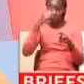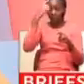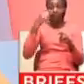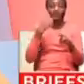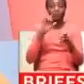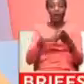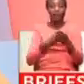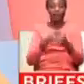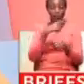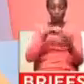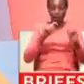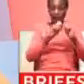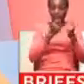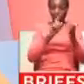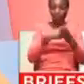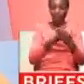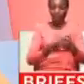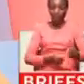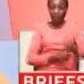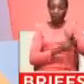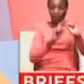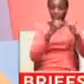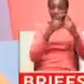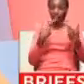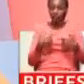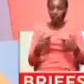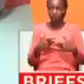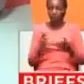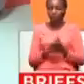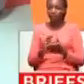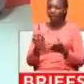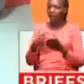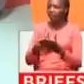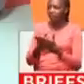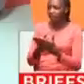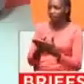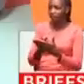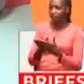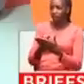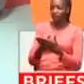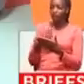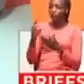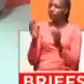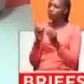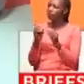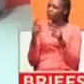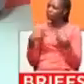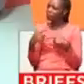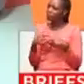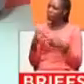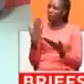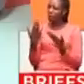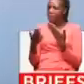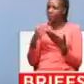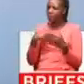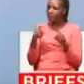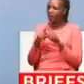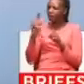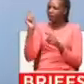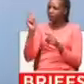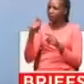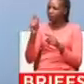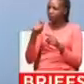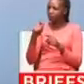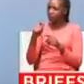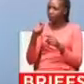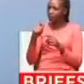team. We help other people. Have you come into contact with people who maybe have the same testimonies of